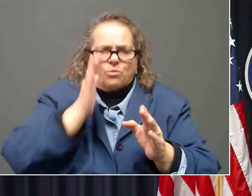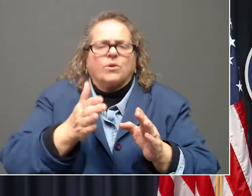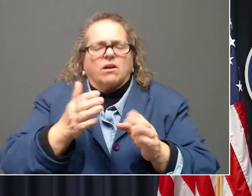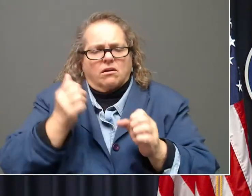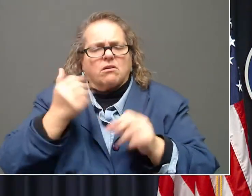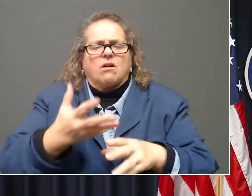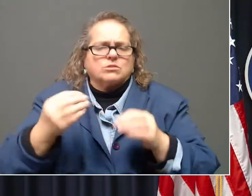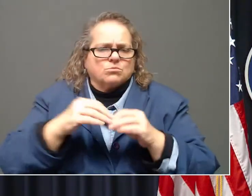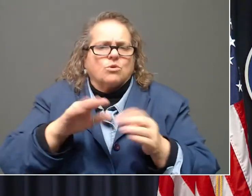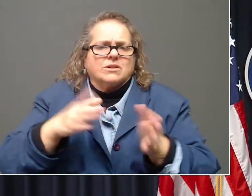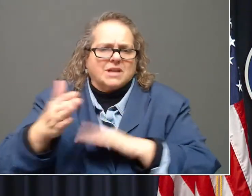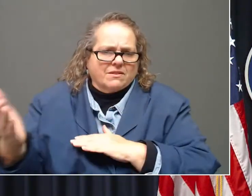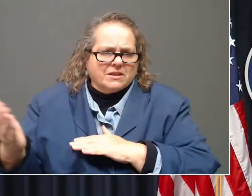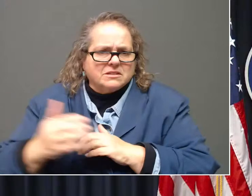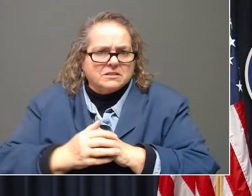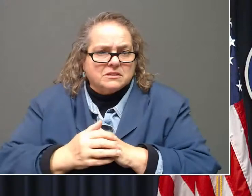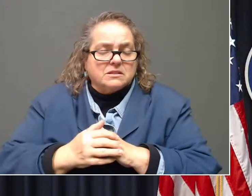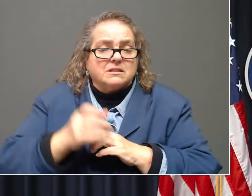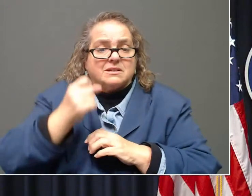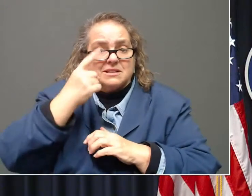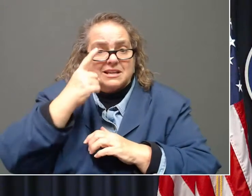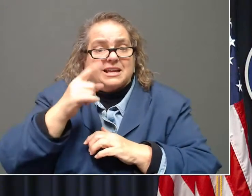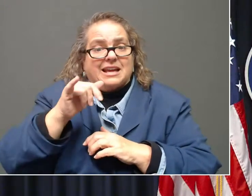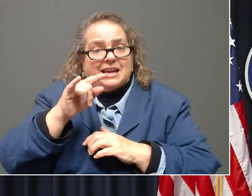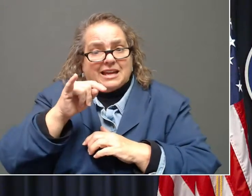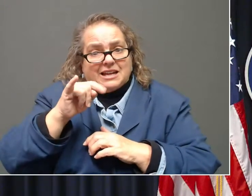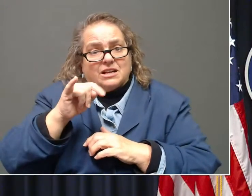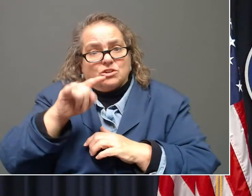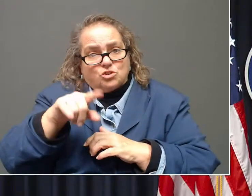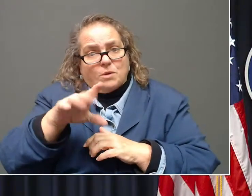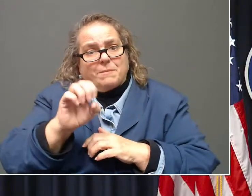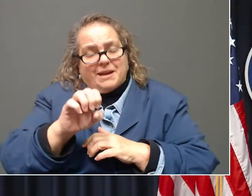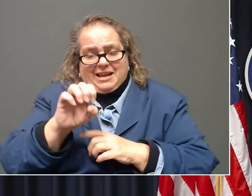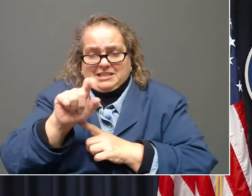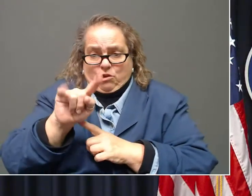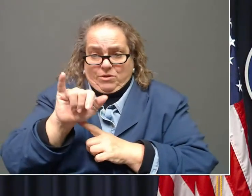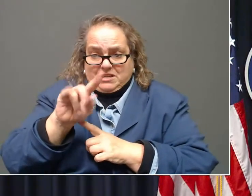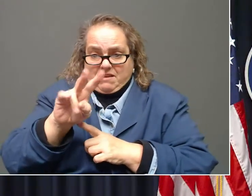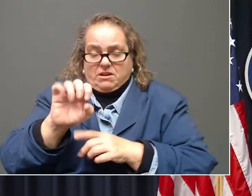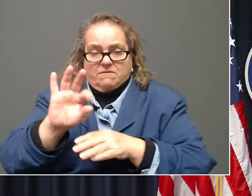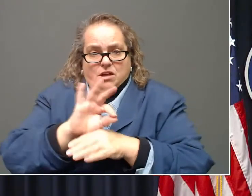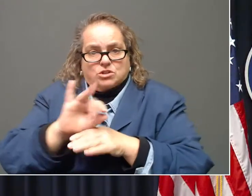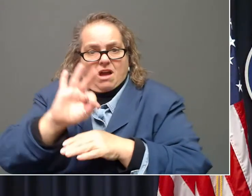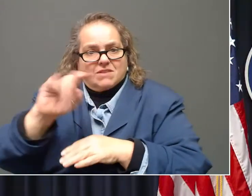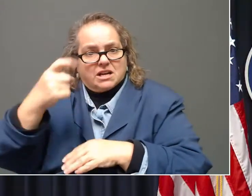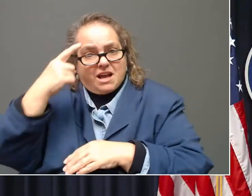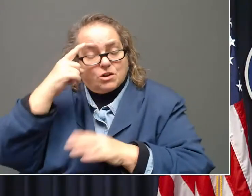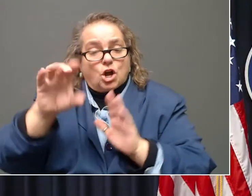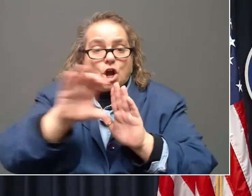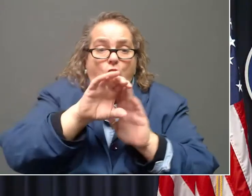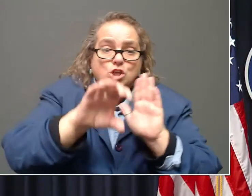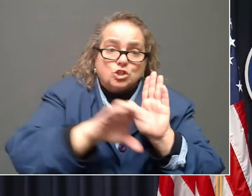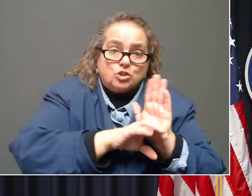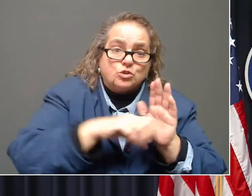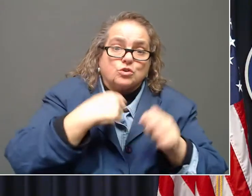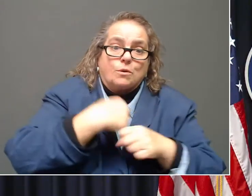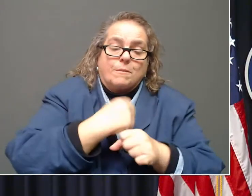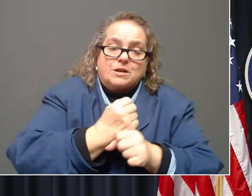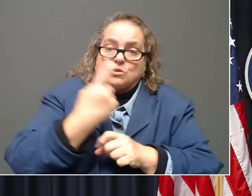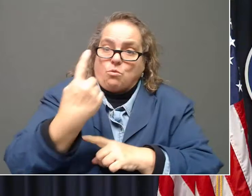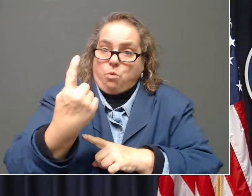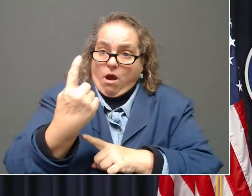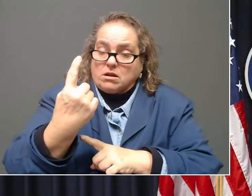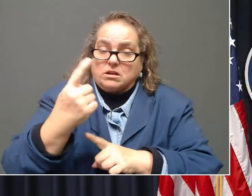to continue to operate, and then what it'll look like in the future, depends on wise management of this